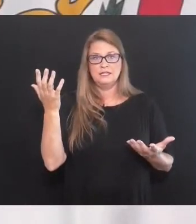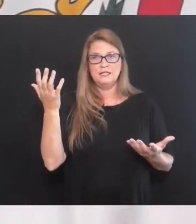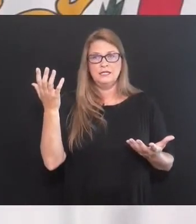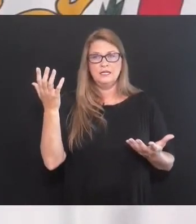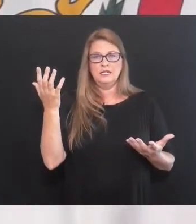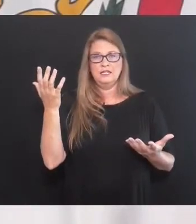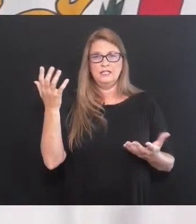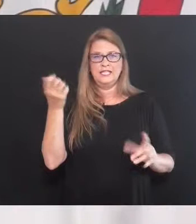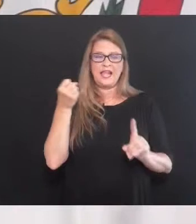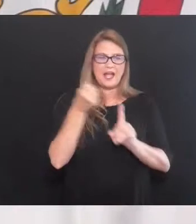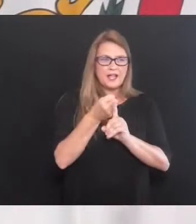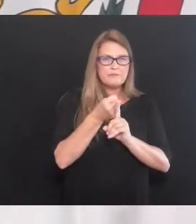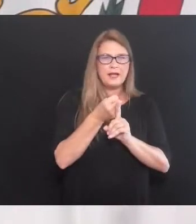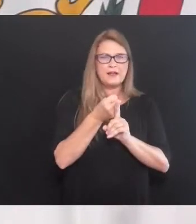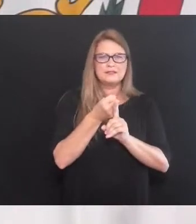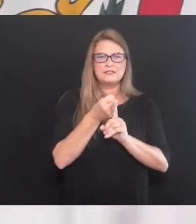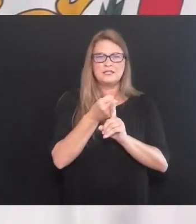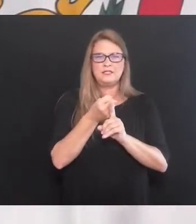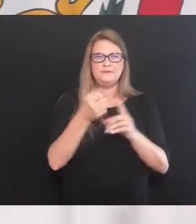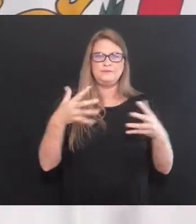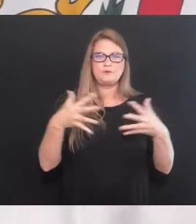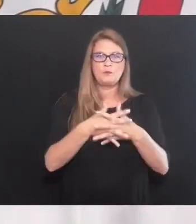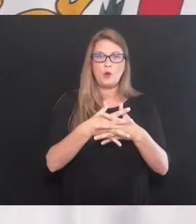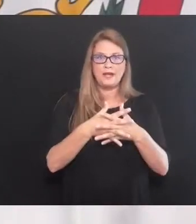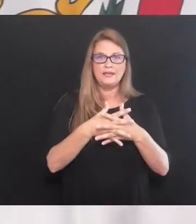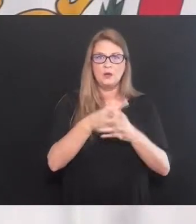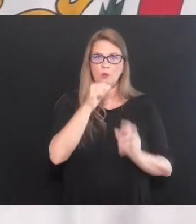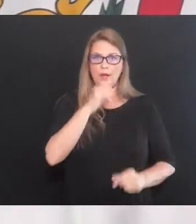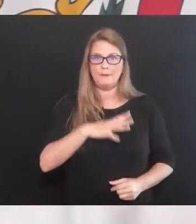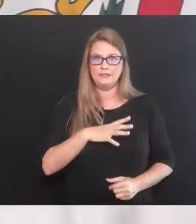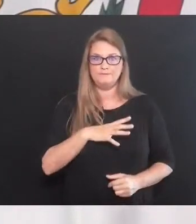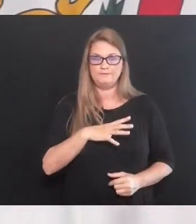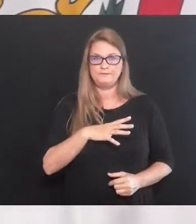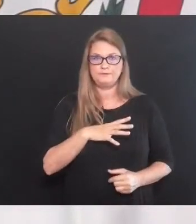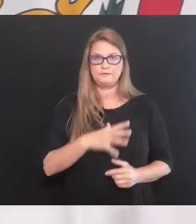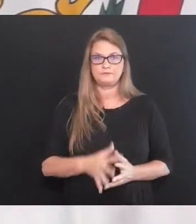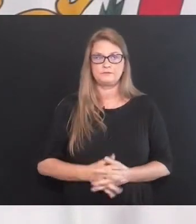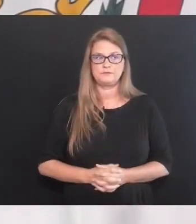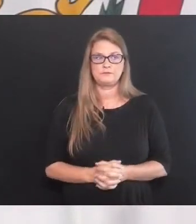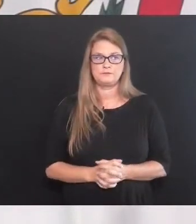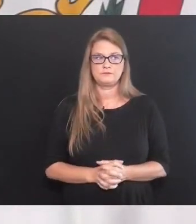significantly impacts pregnant ladies. Now,